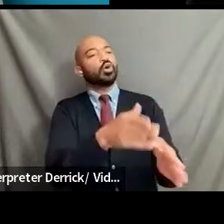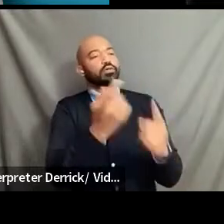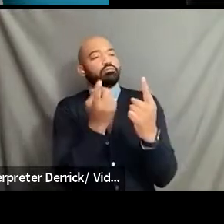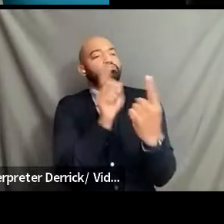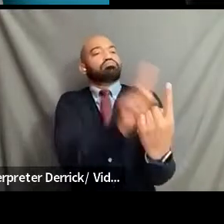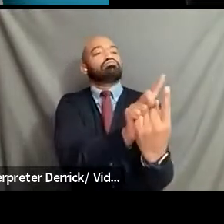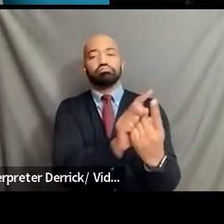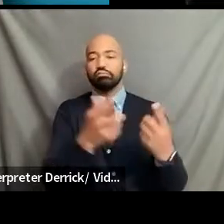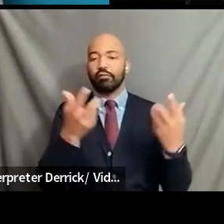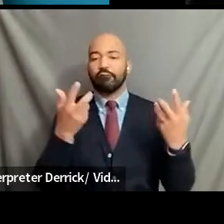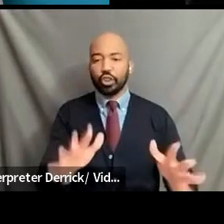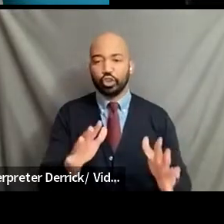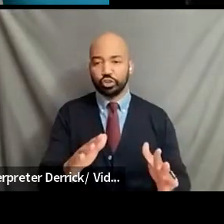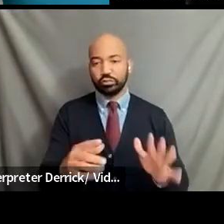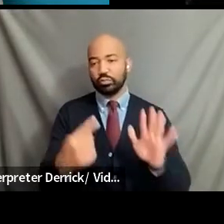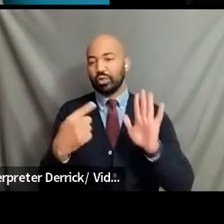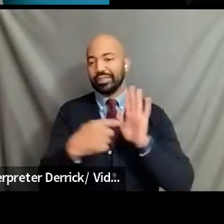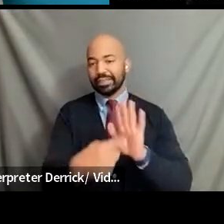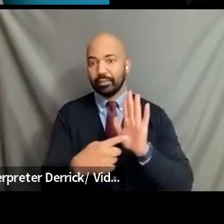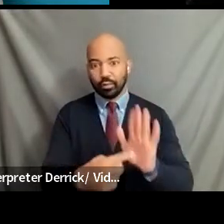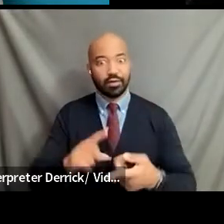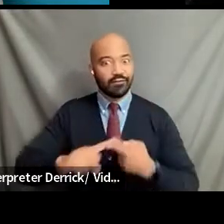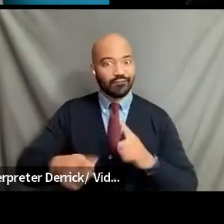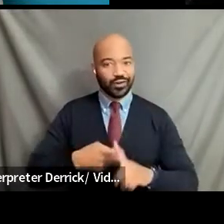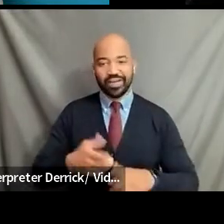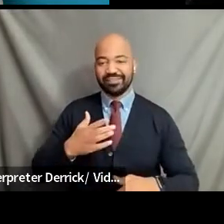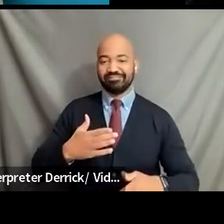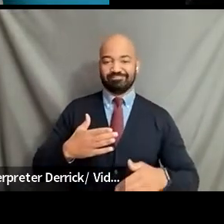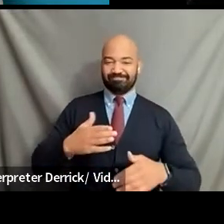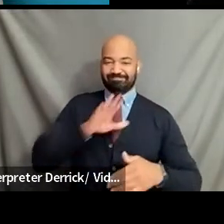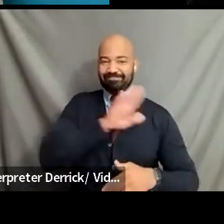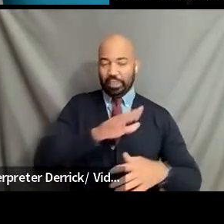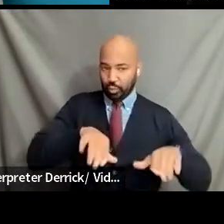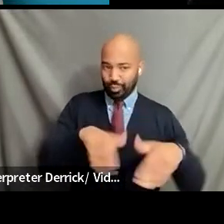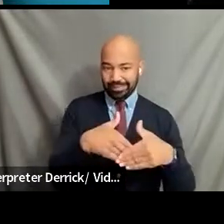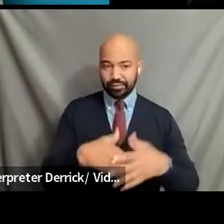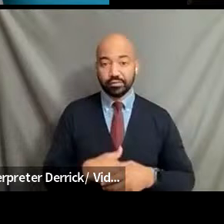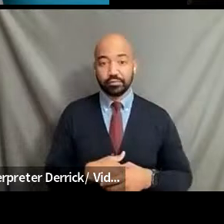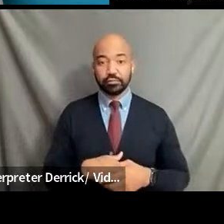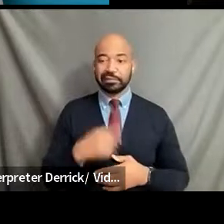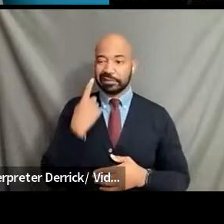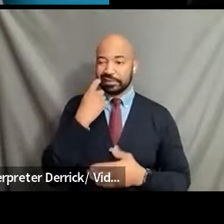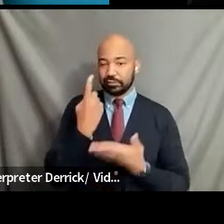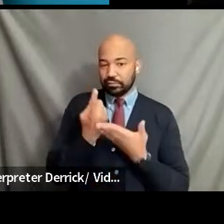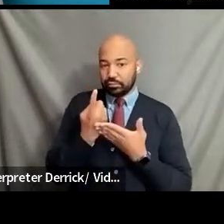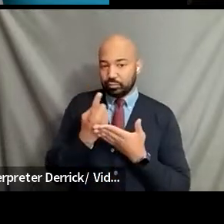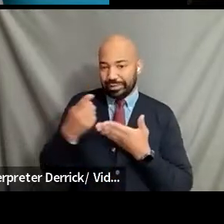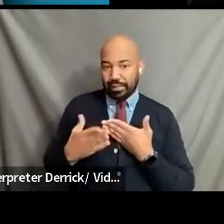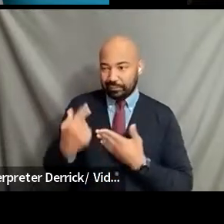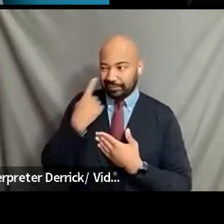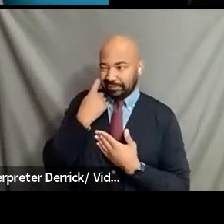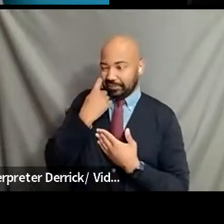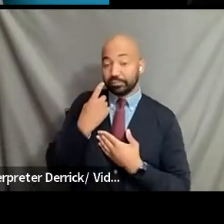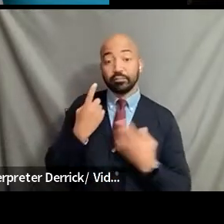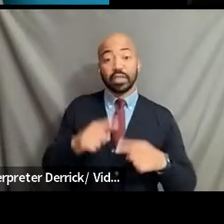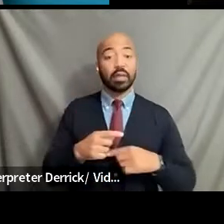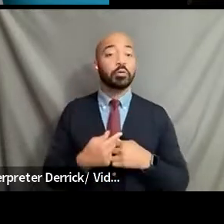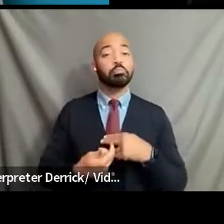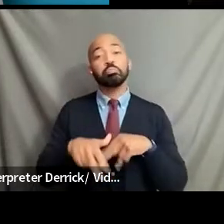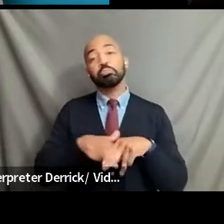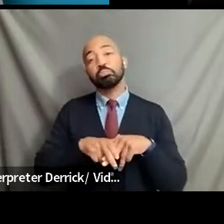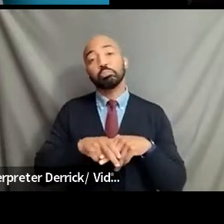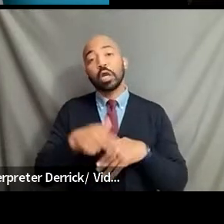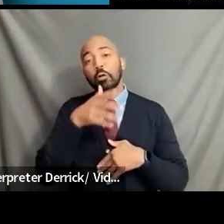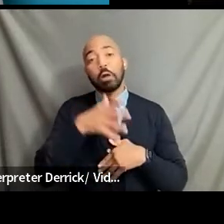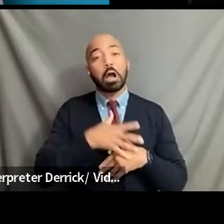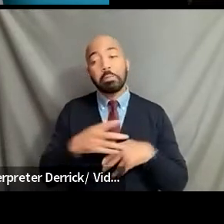a prime example. I was at one of my friends' weddings this past weekend, and I was just sitting, and the lady, she was just being super